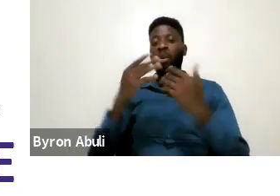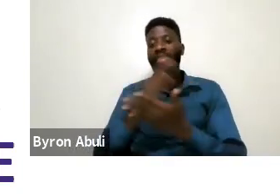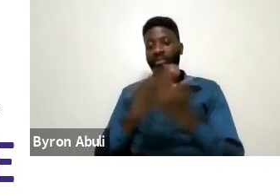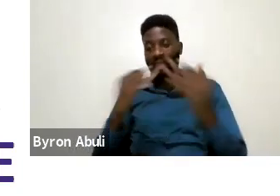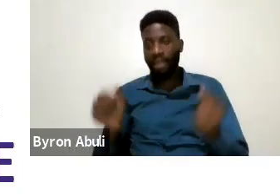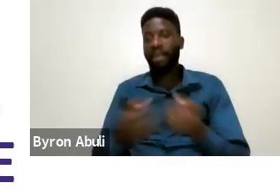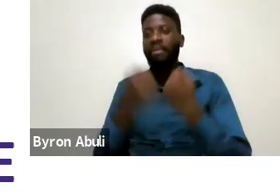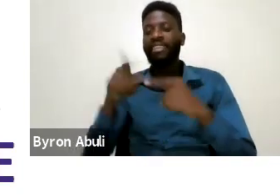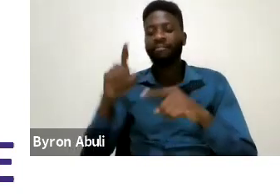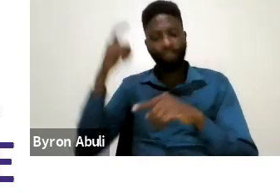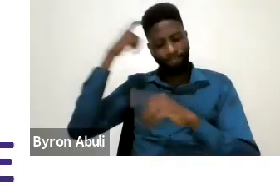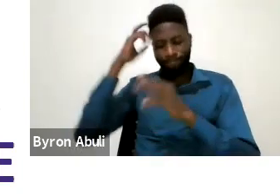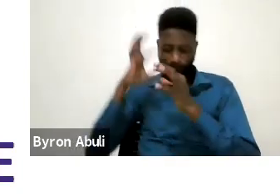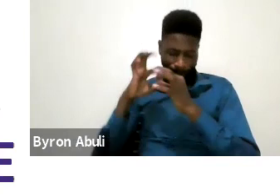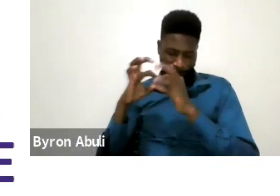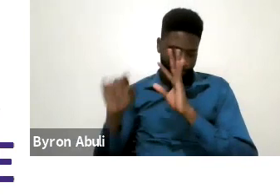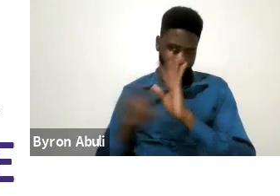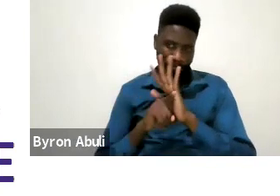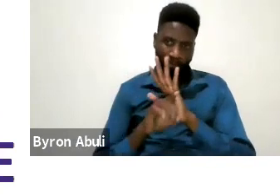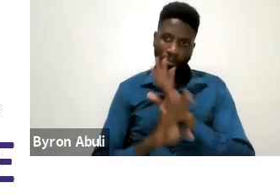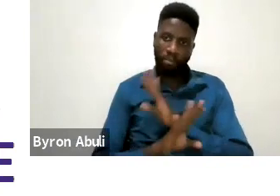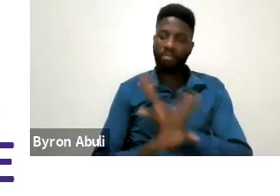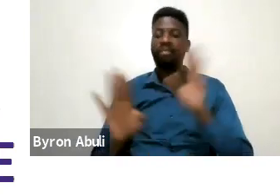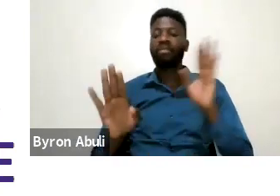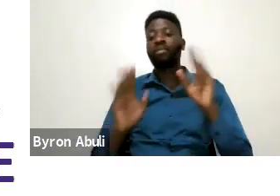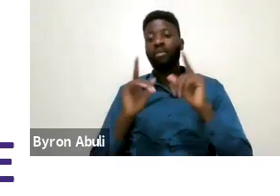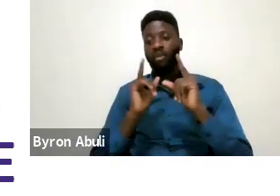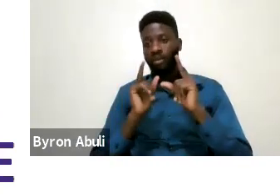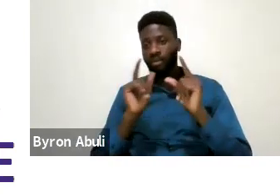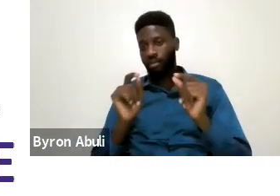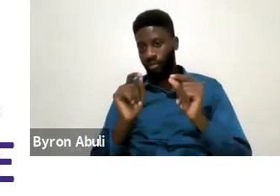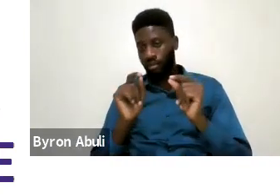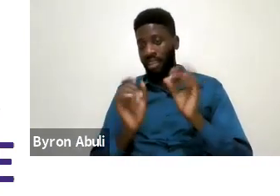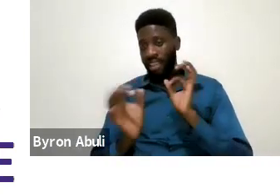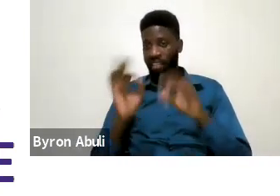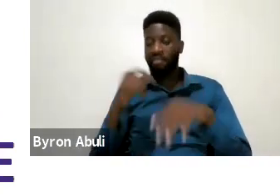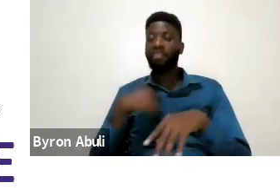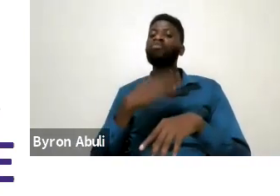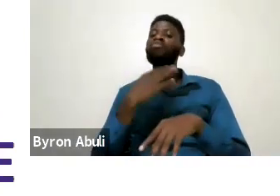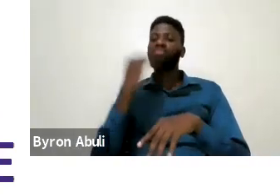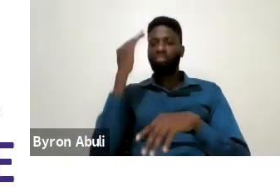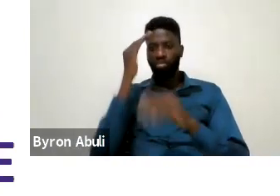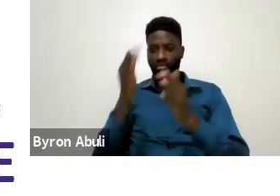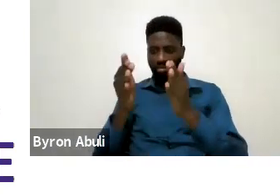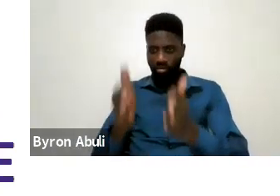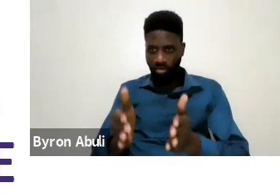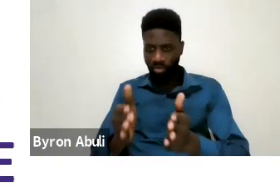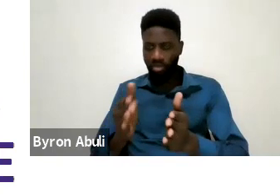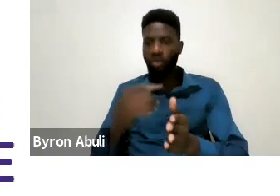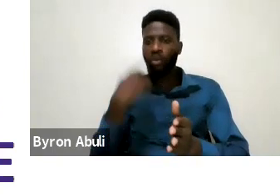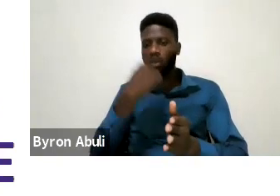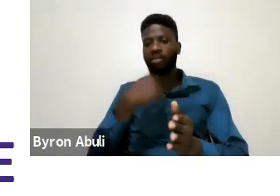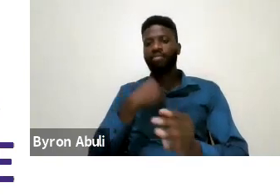very negative. So really company, because they say, if I want to know who you are, I'll just look at the 5 friends that you